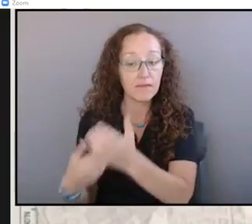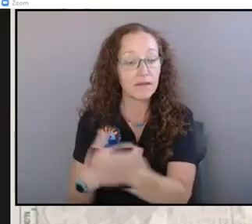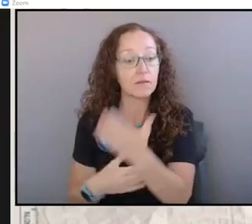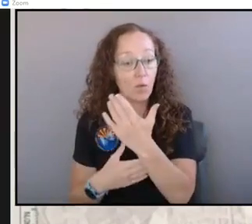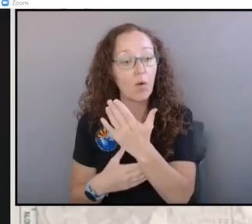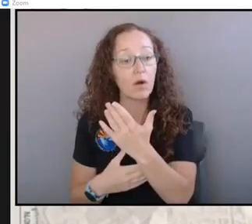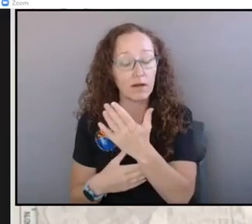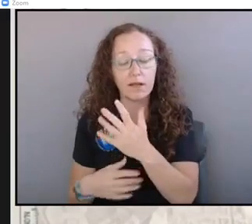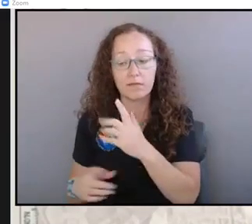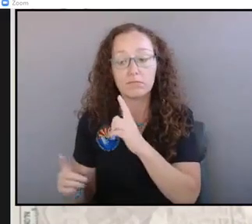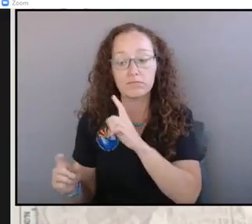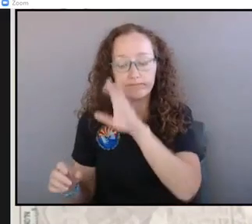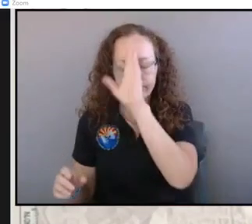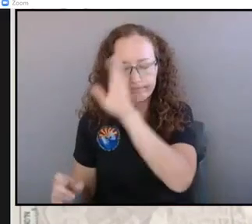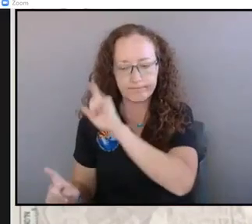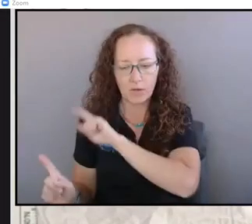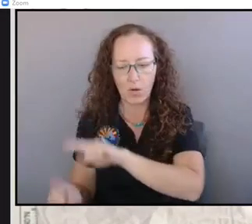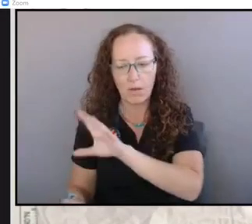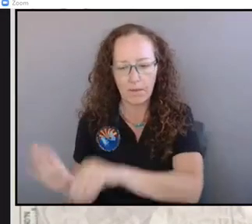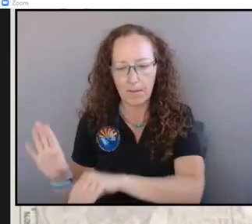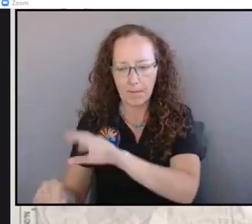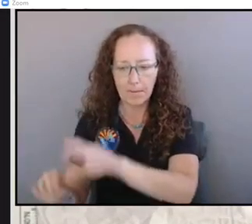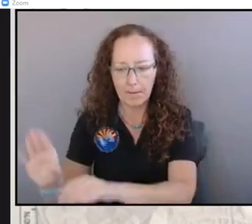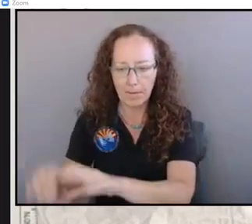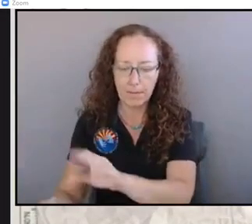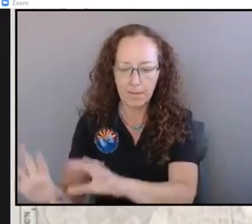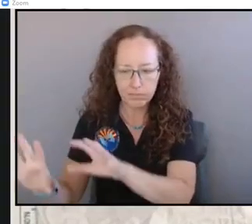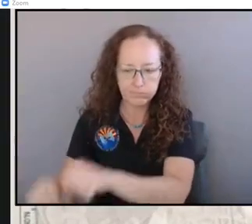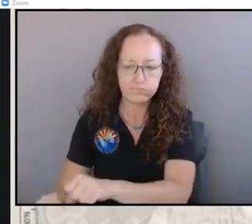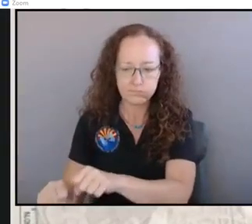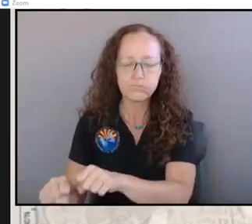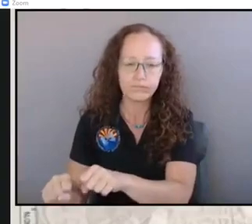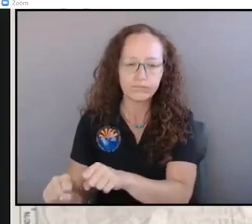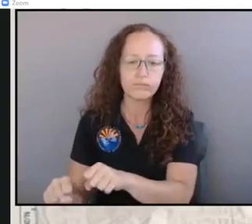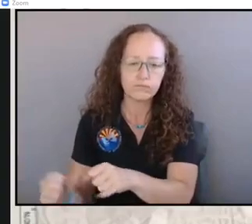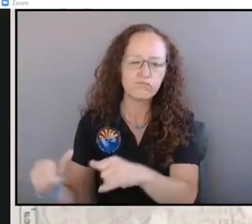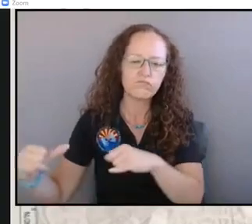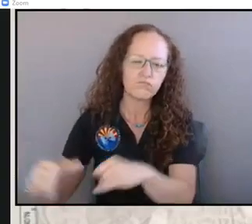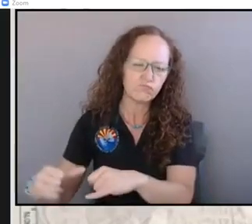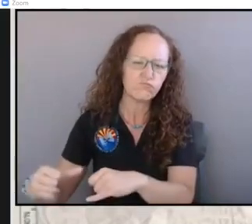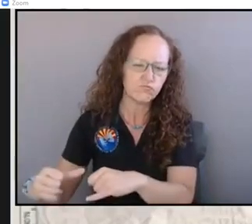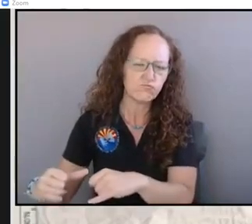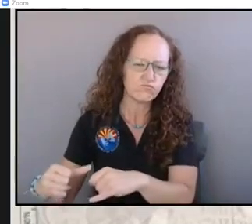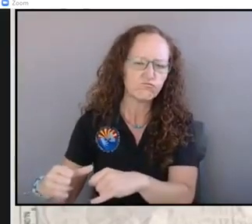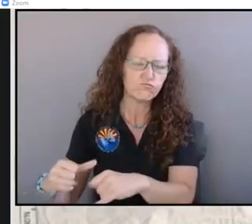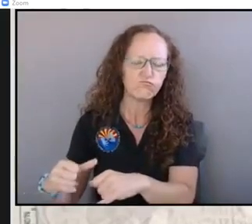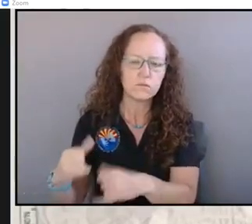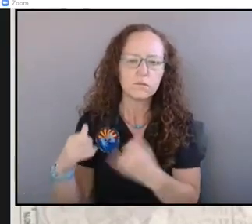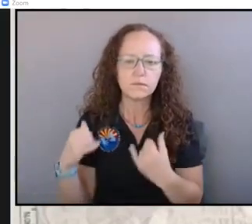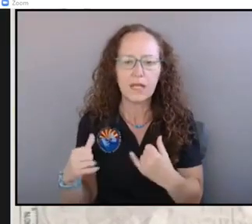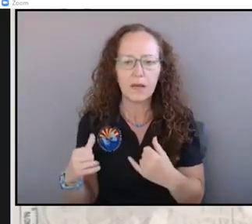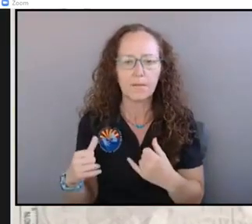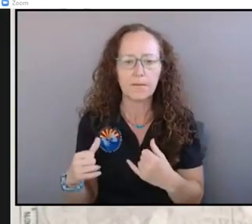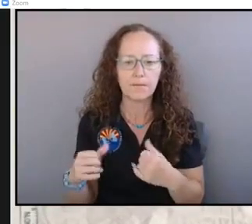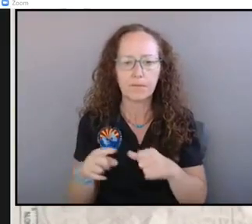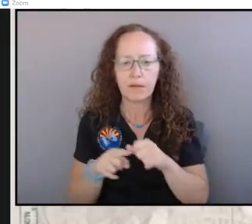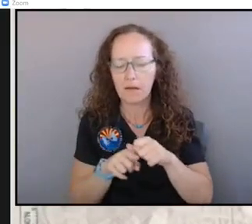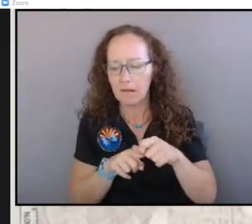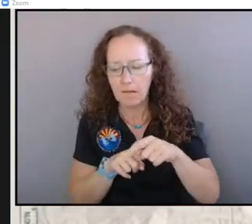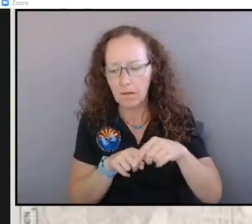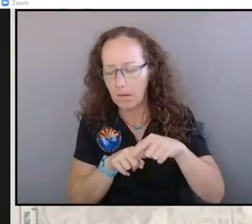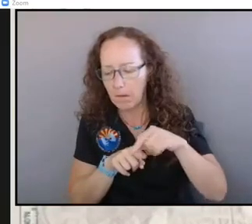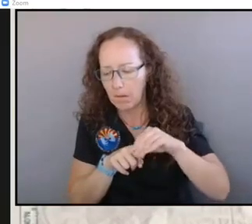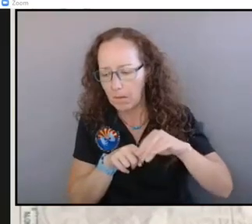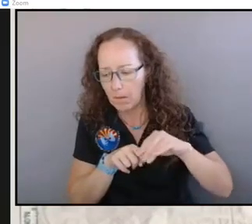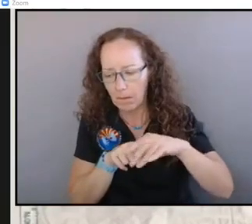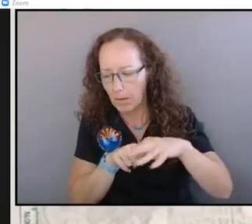mopping it up all day, and that spot's is fairly well contained. The finger itself is still burning out in there pretty